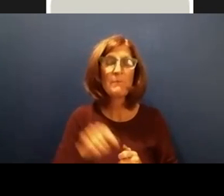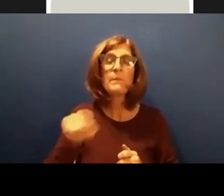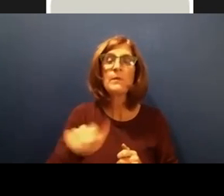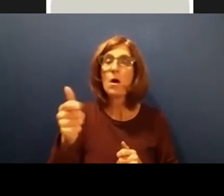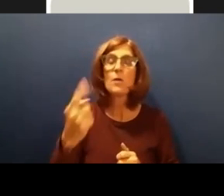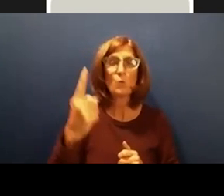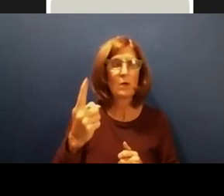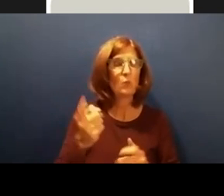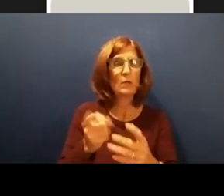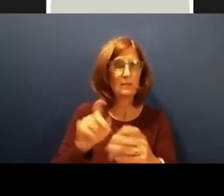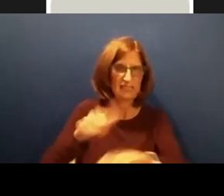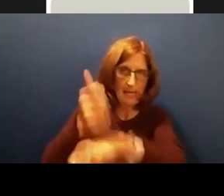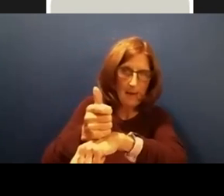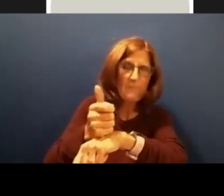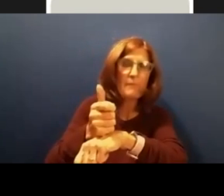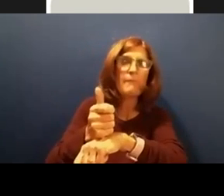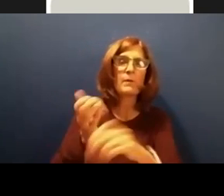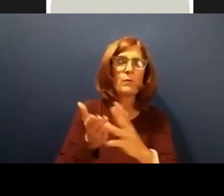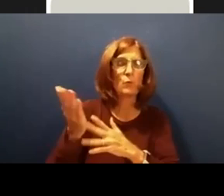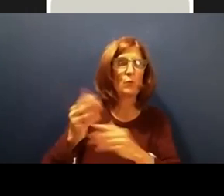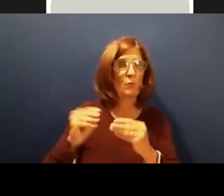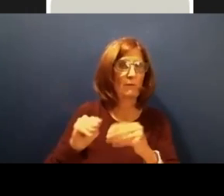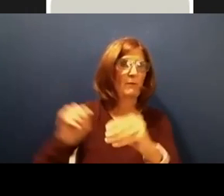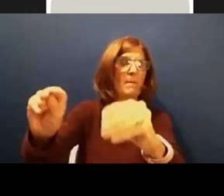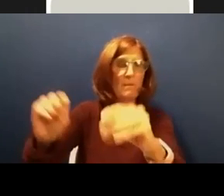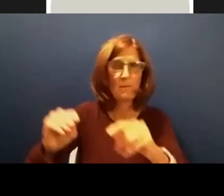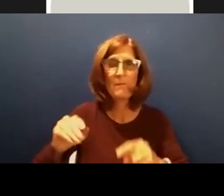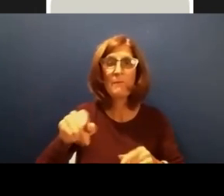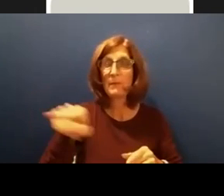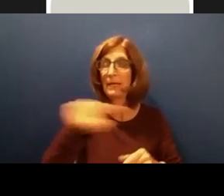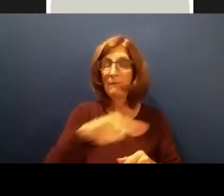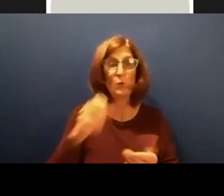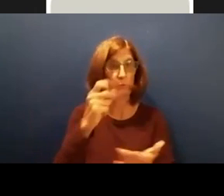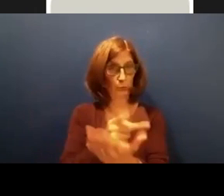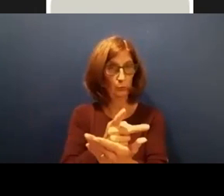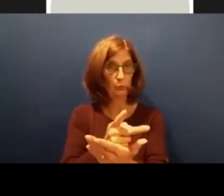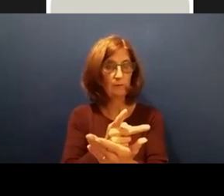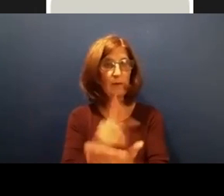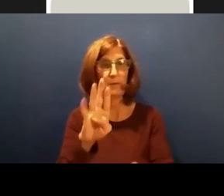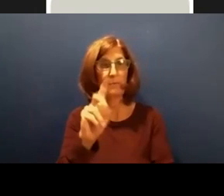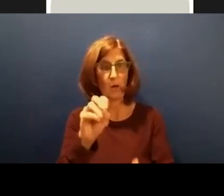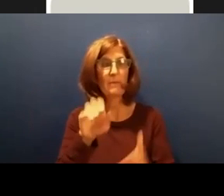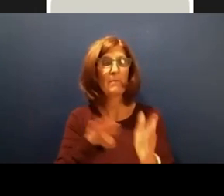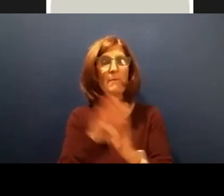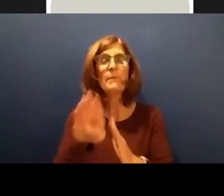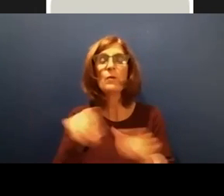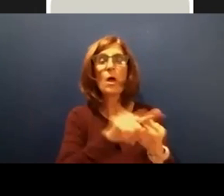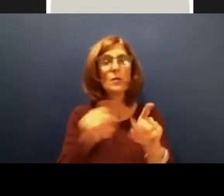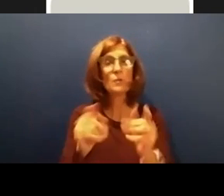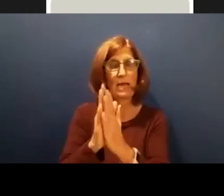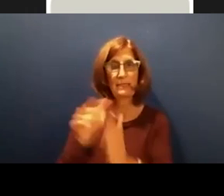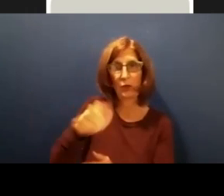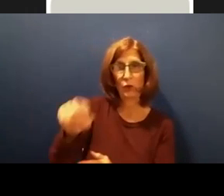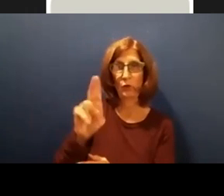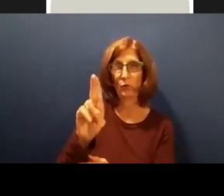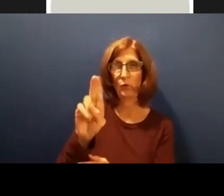to move the development forward. In addition to approving the bond inducement, Telesis is asking that the URA assign the existing URA